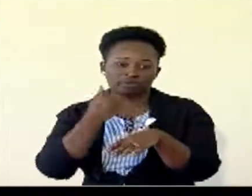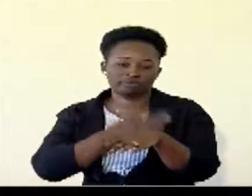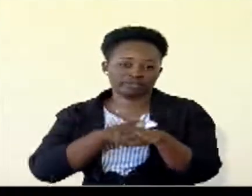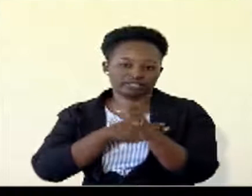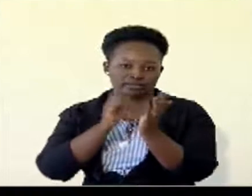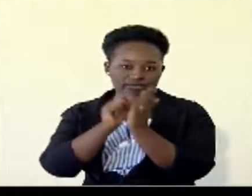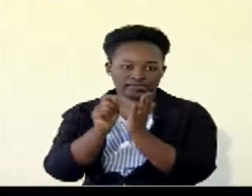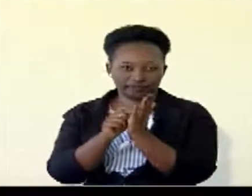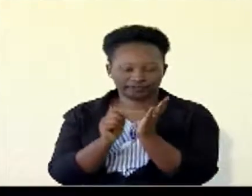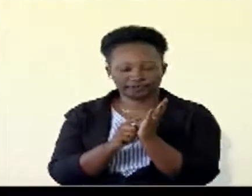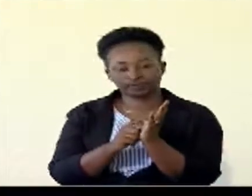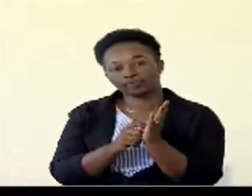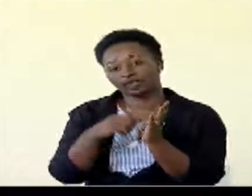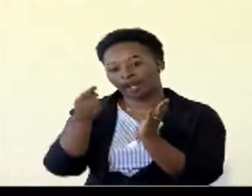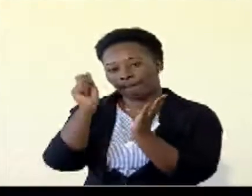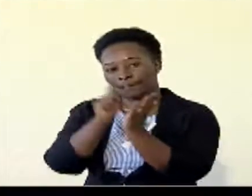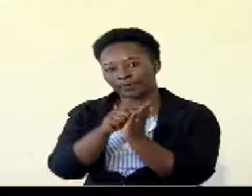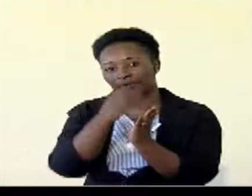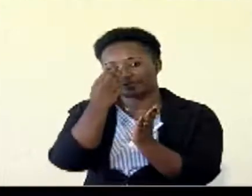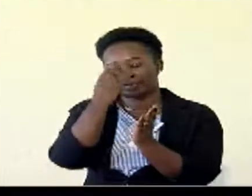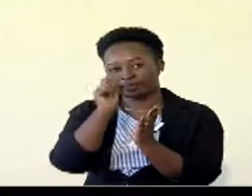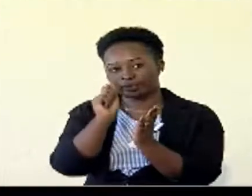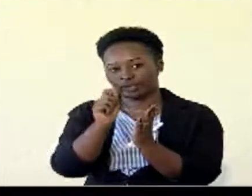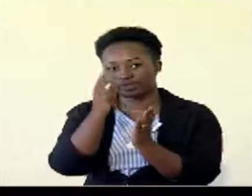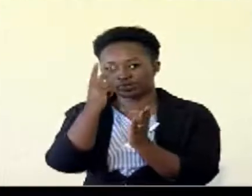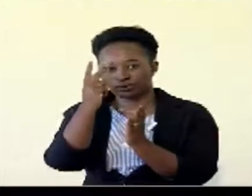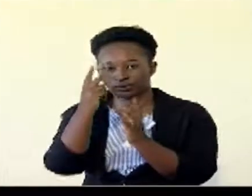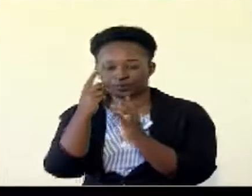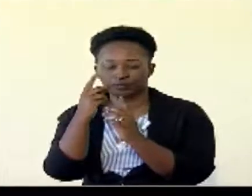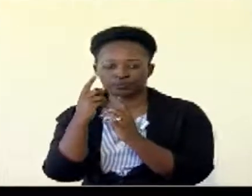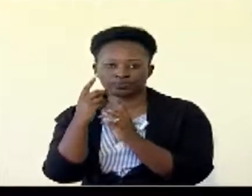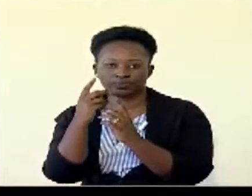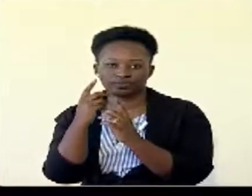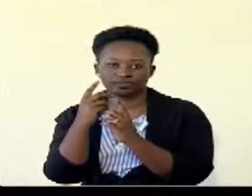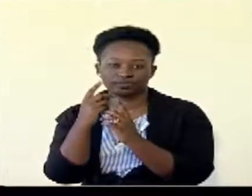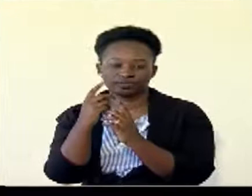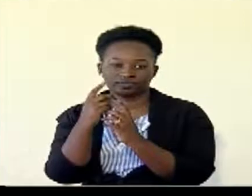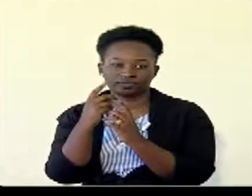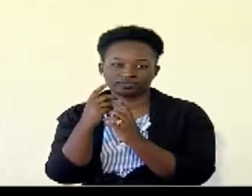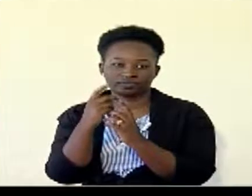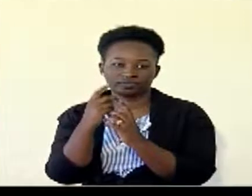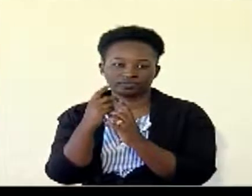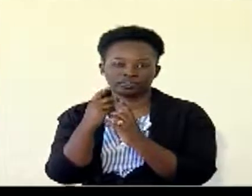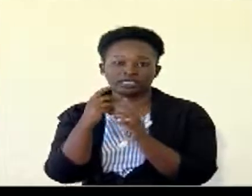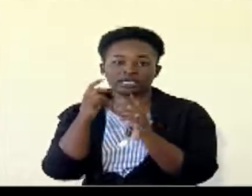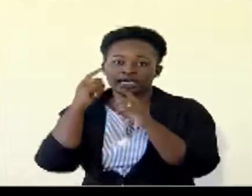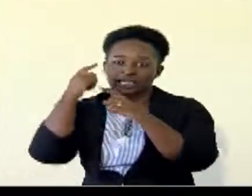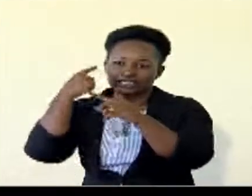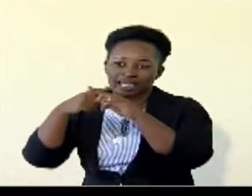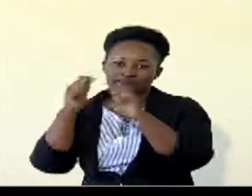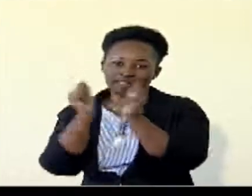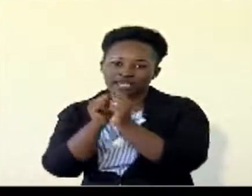hurry up. So you're going to press 3.2. Now we want to press times 10 to power negative